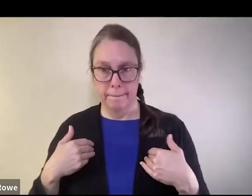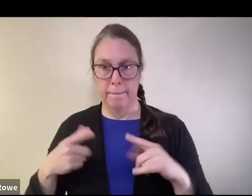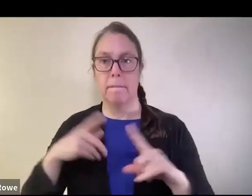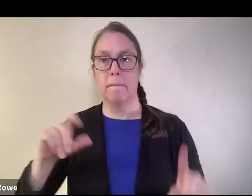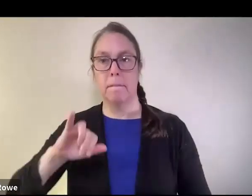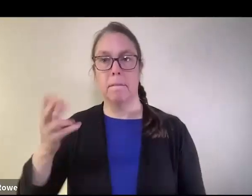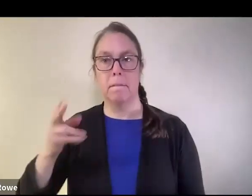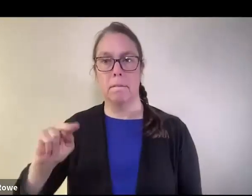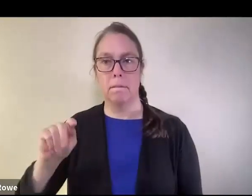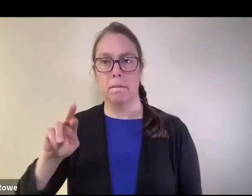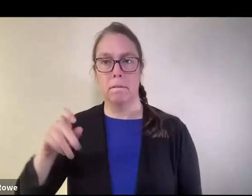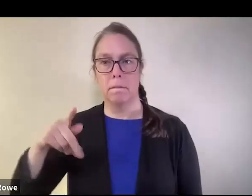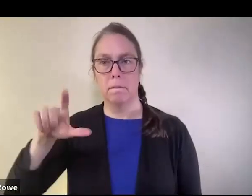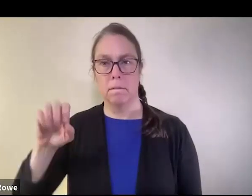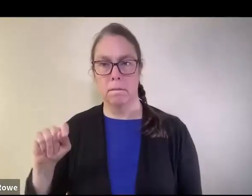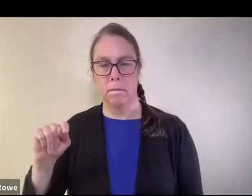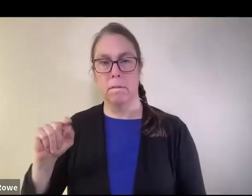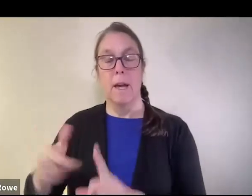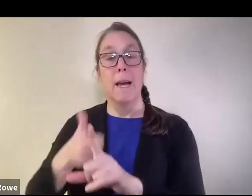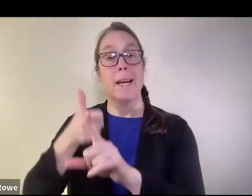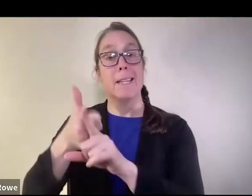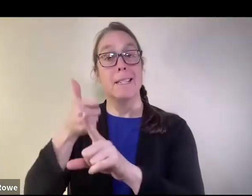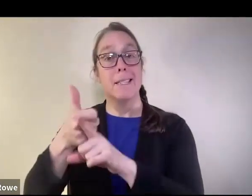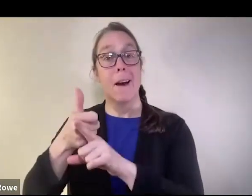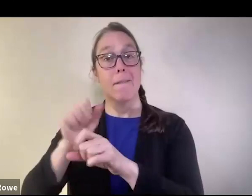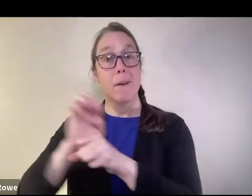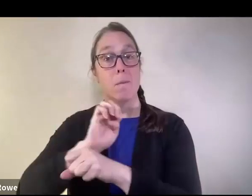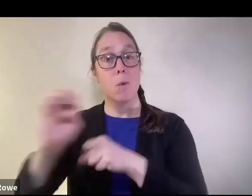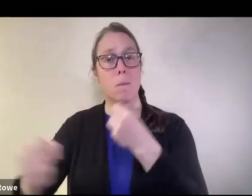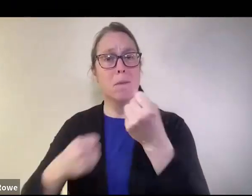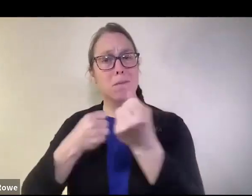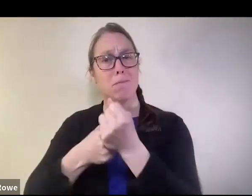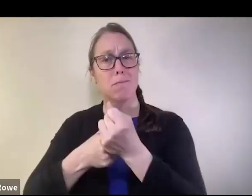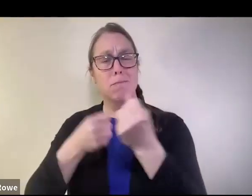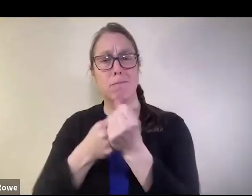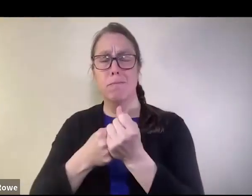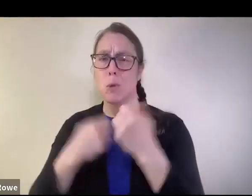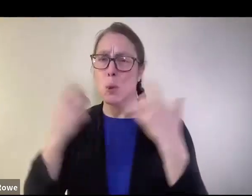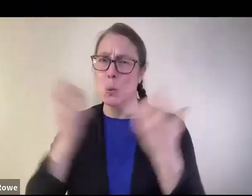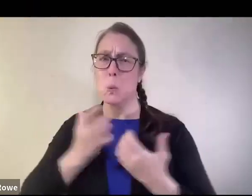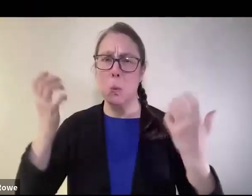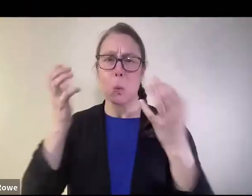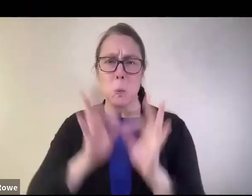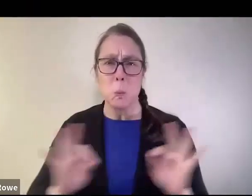Triplett. Self-employment support is so important. So that